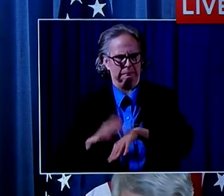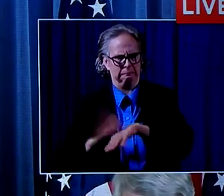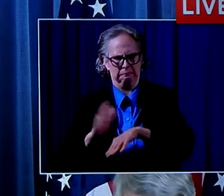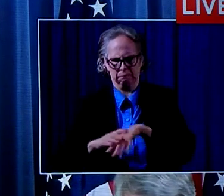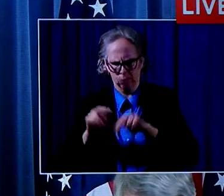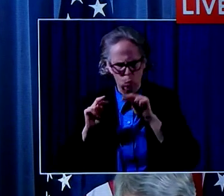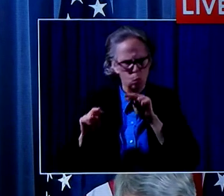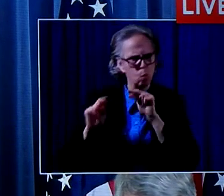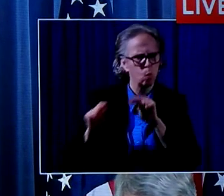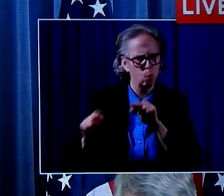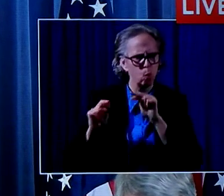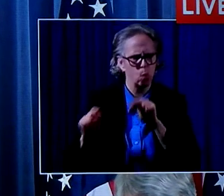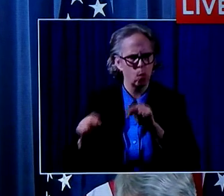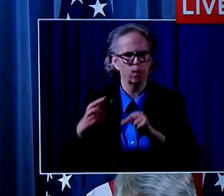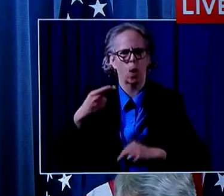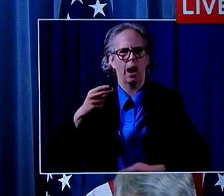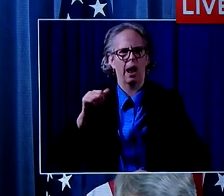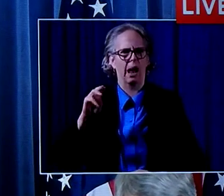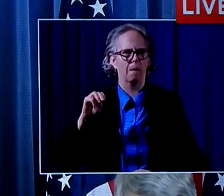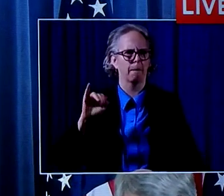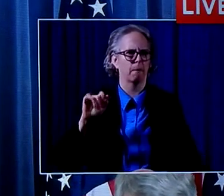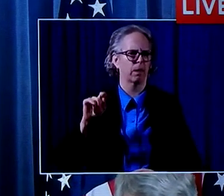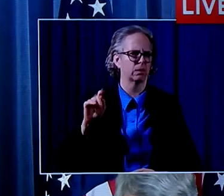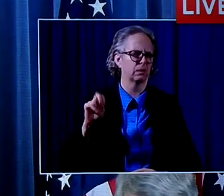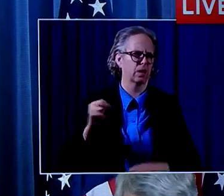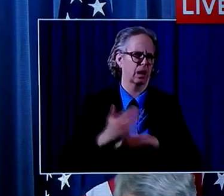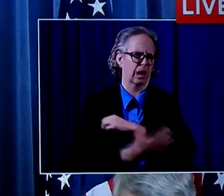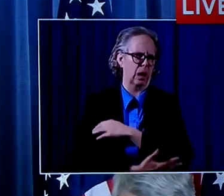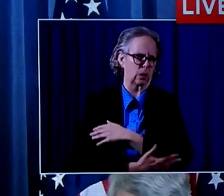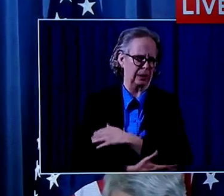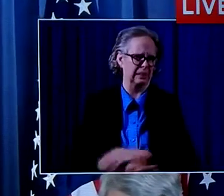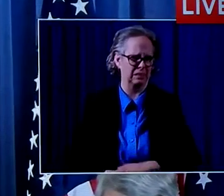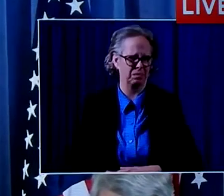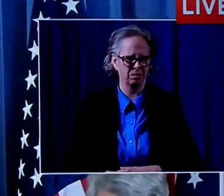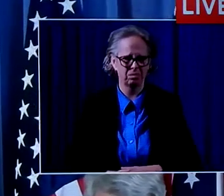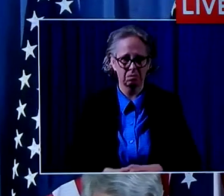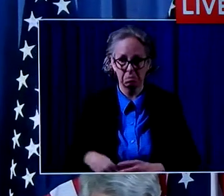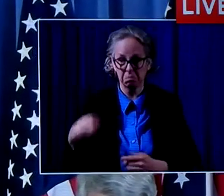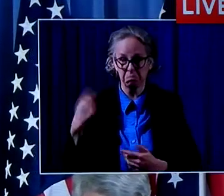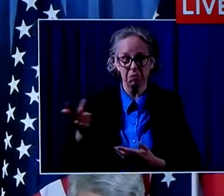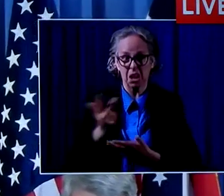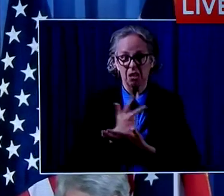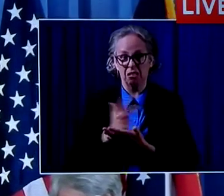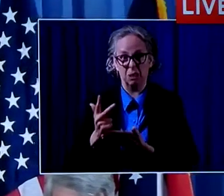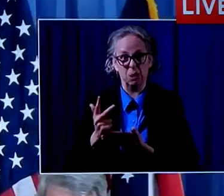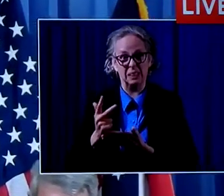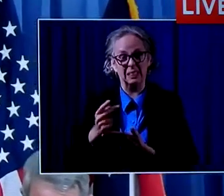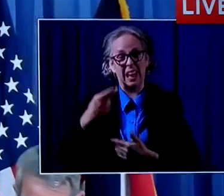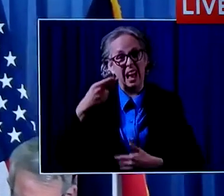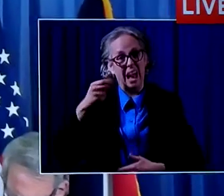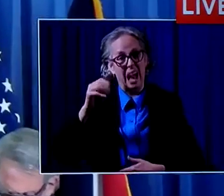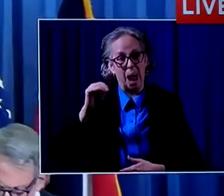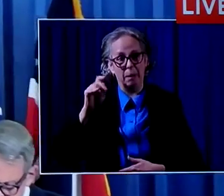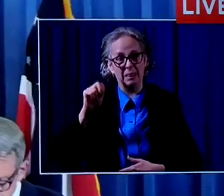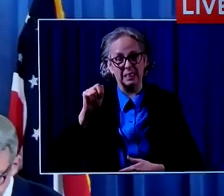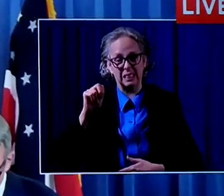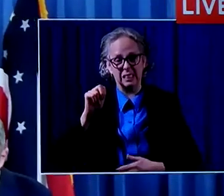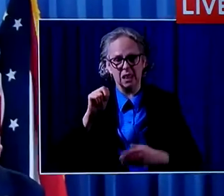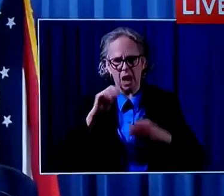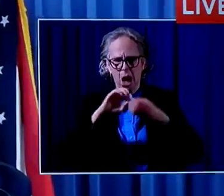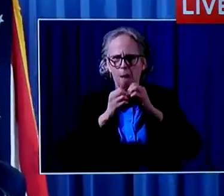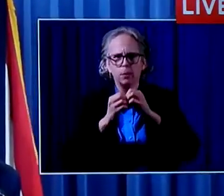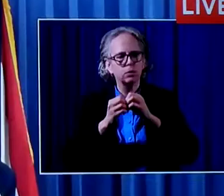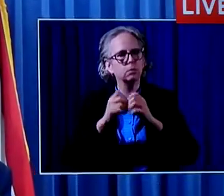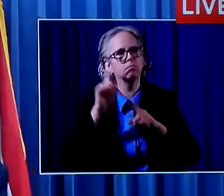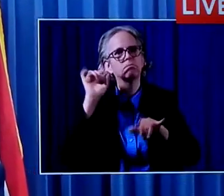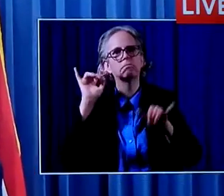Hamilton County. During the last 3 weeks, Hamilton County's COVID-19 cases increased along with several other